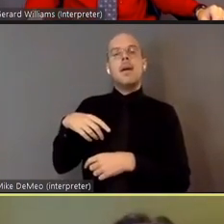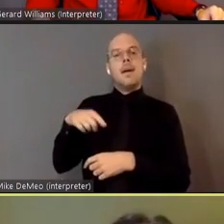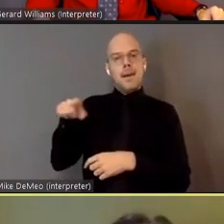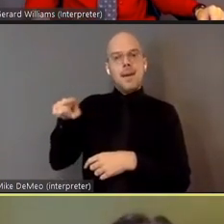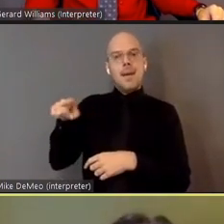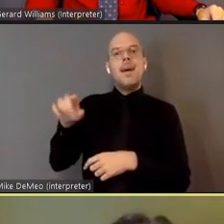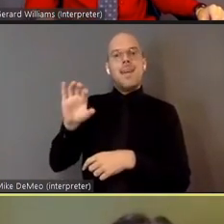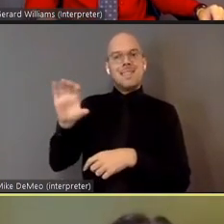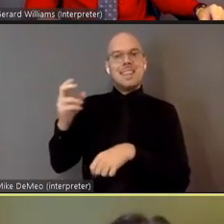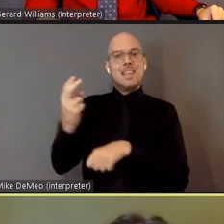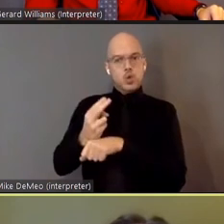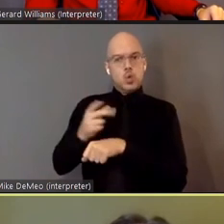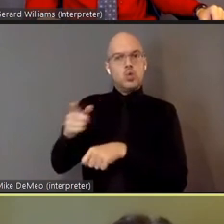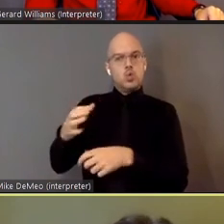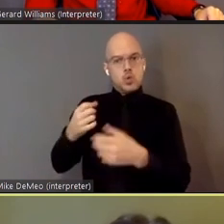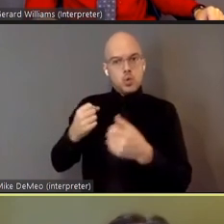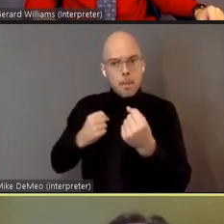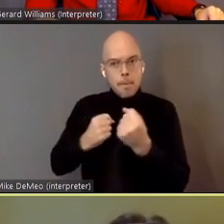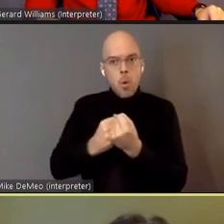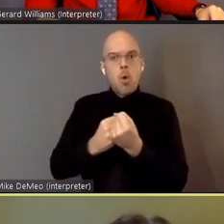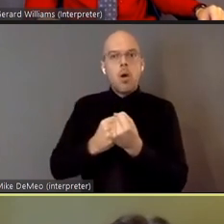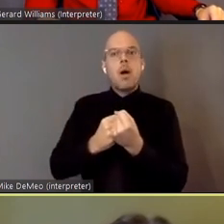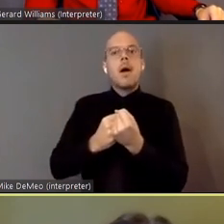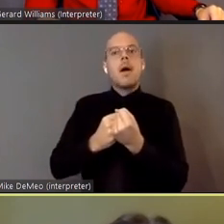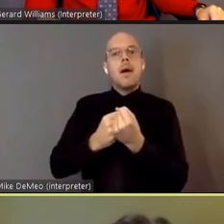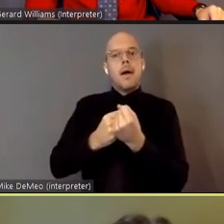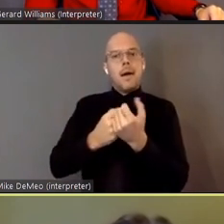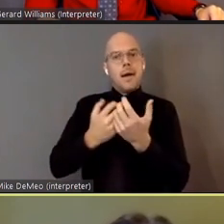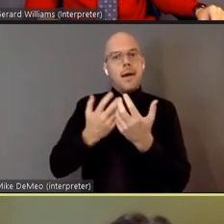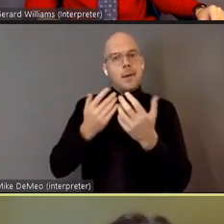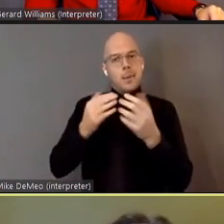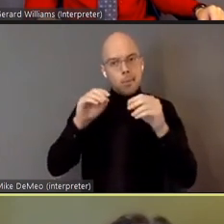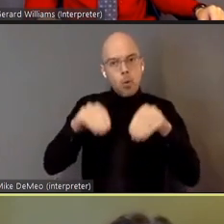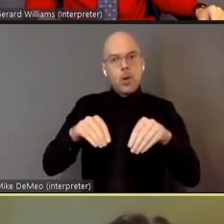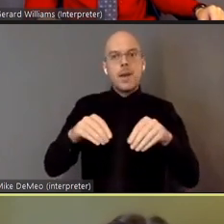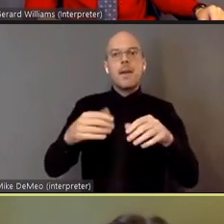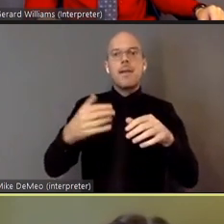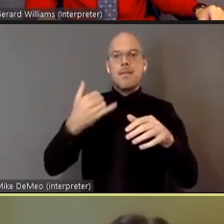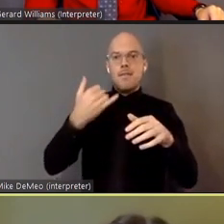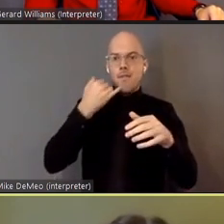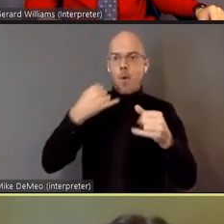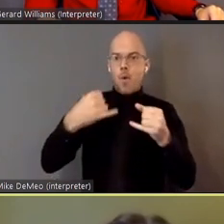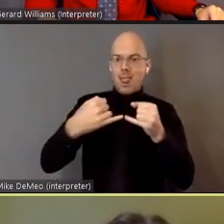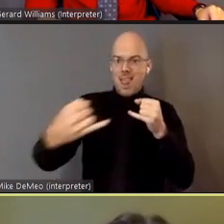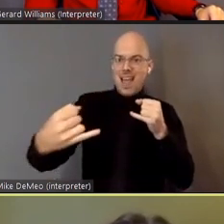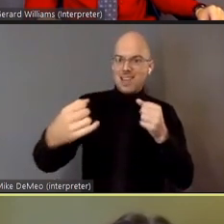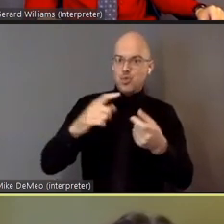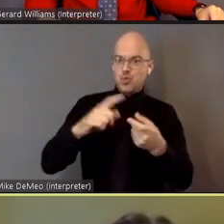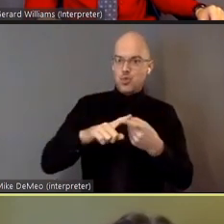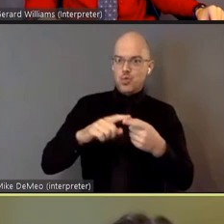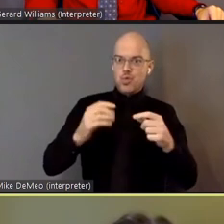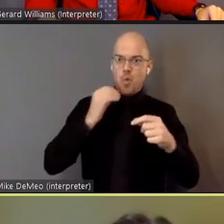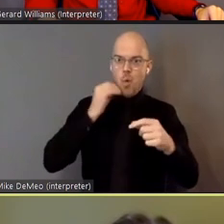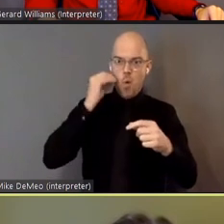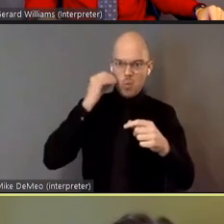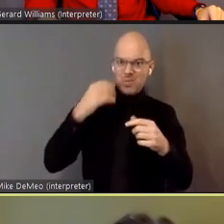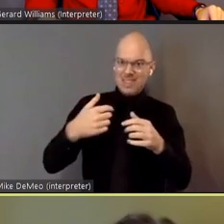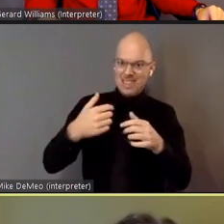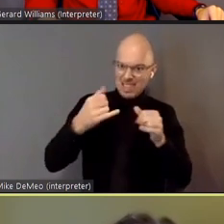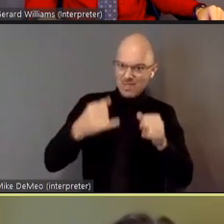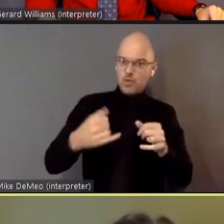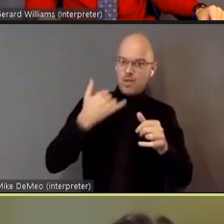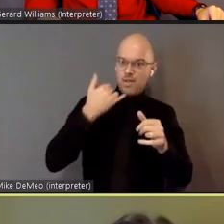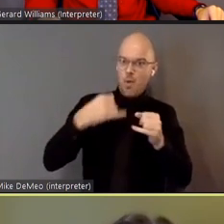those funds to support running individual phone lines to individual homes. And so